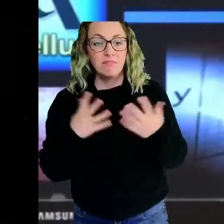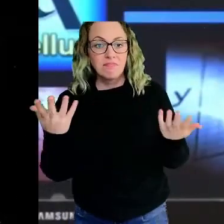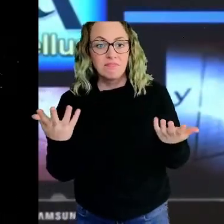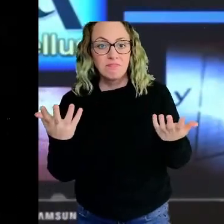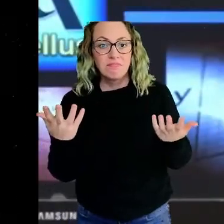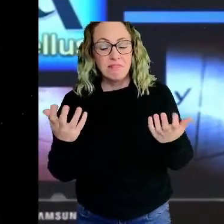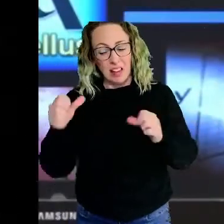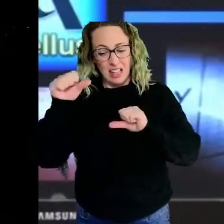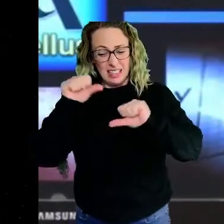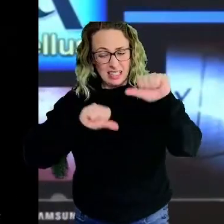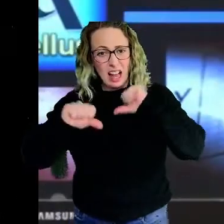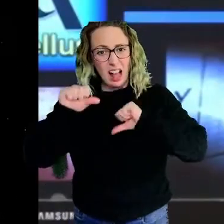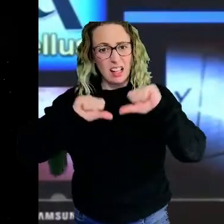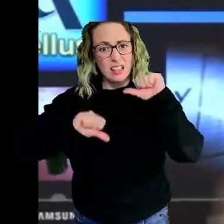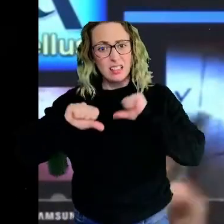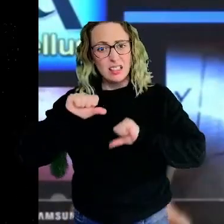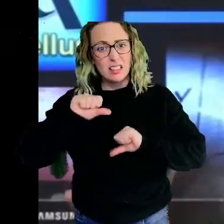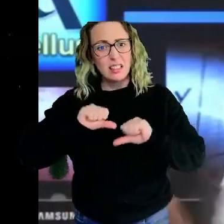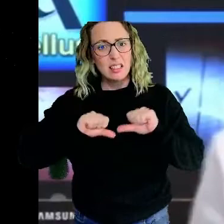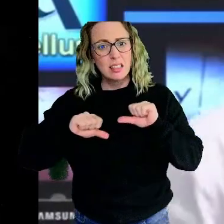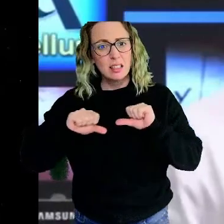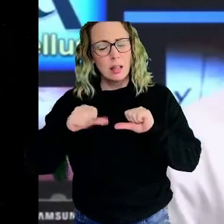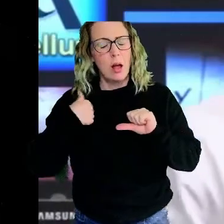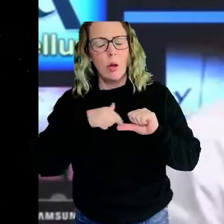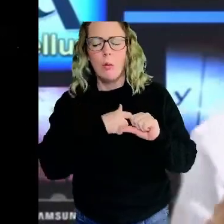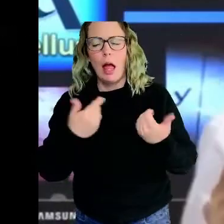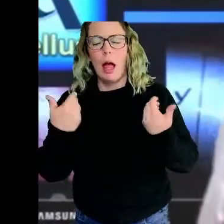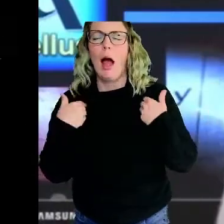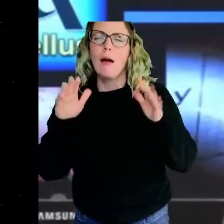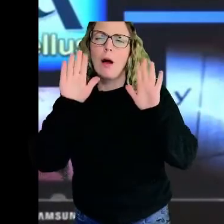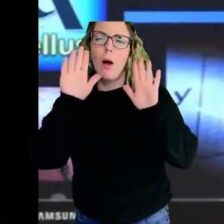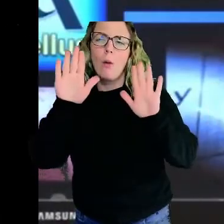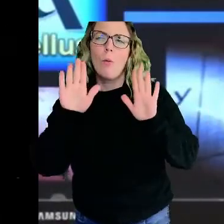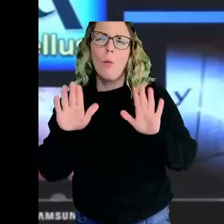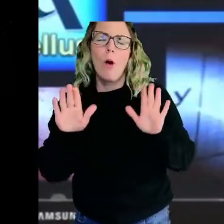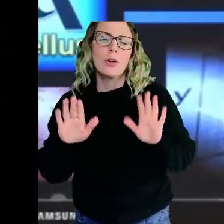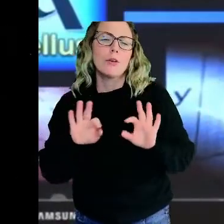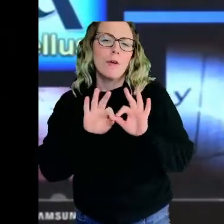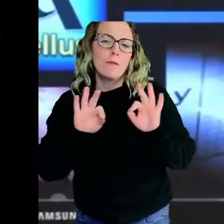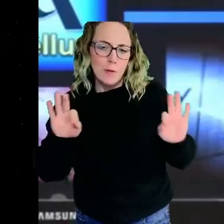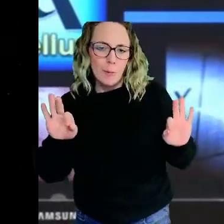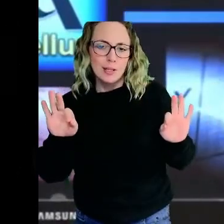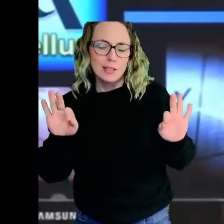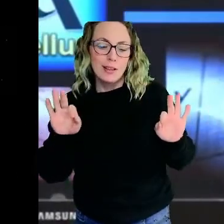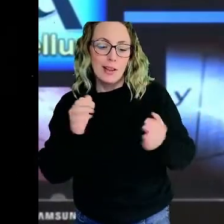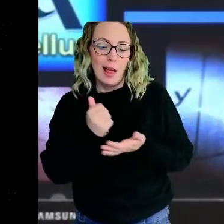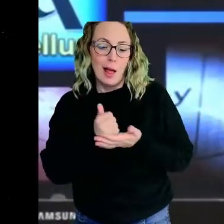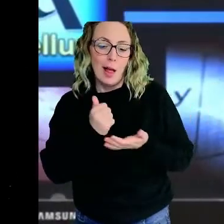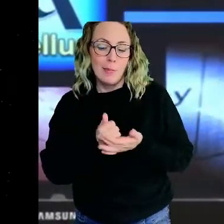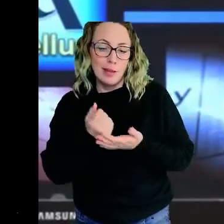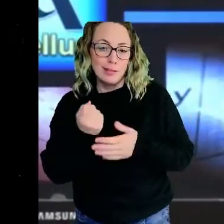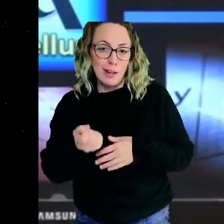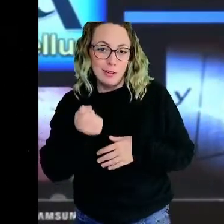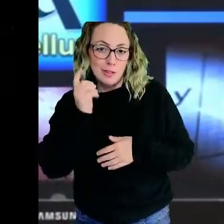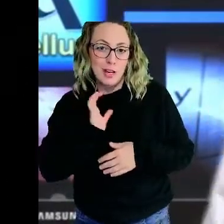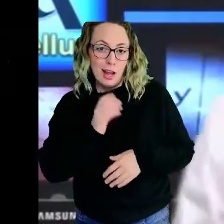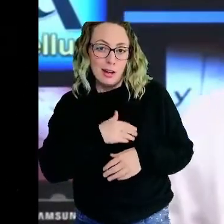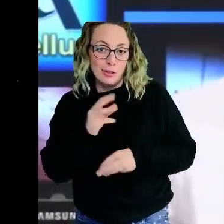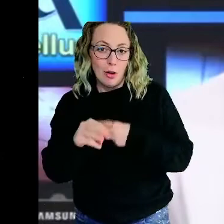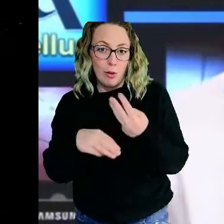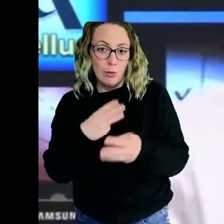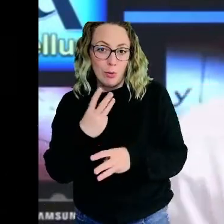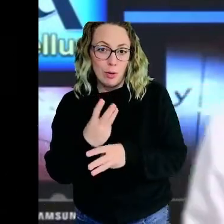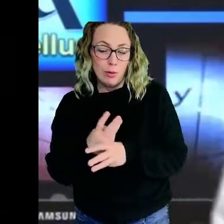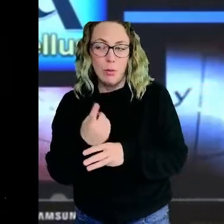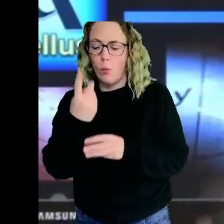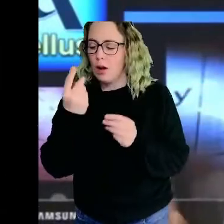In science, there are these wonderful formulas that describe our world. For example, one you can think of